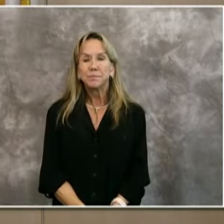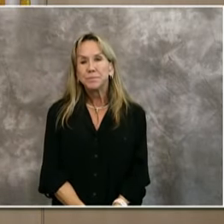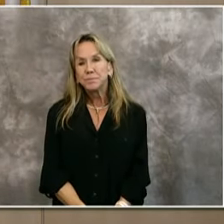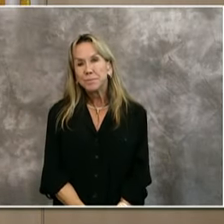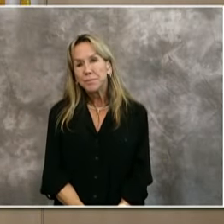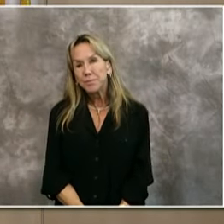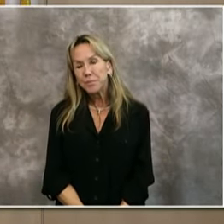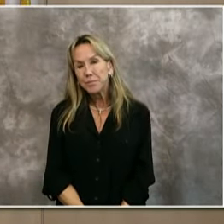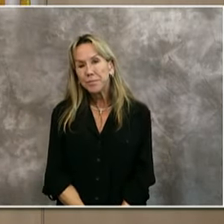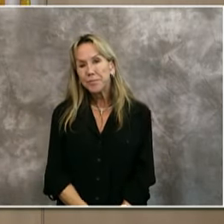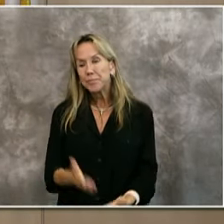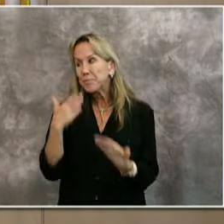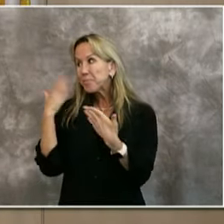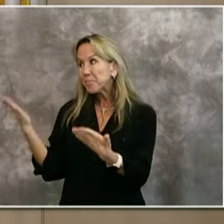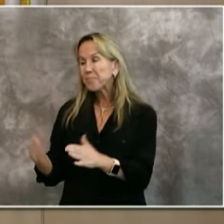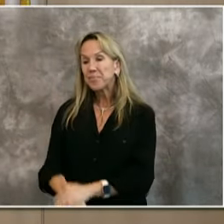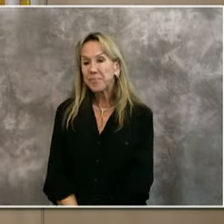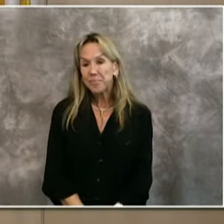Thank you. Thank you.